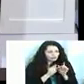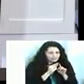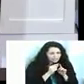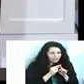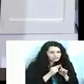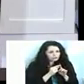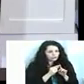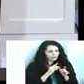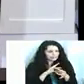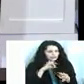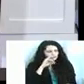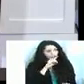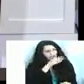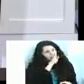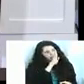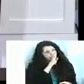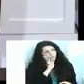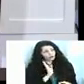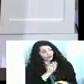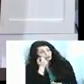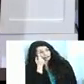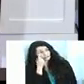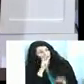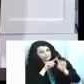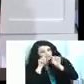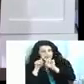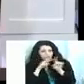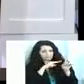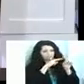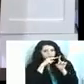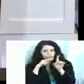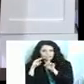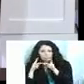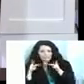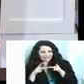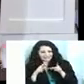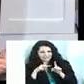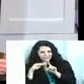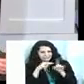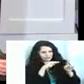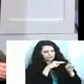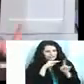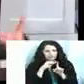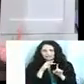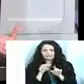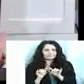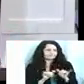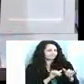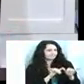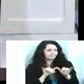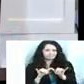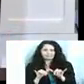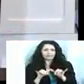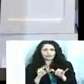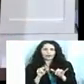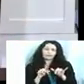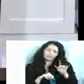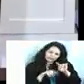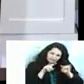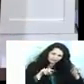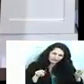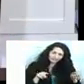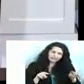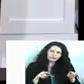to our understanding of God from different places because not one of us is alike. And that all of us need to understand where